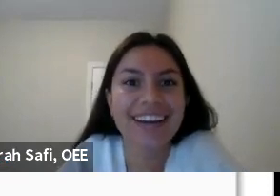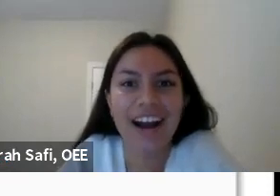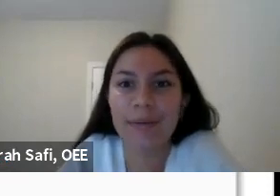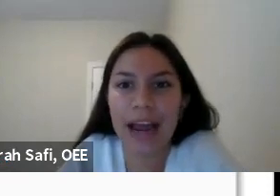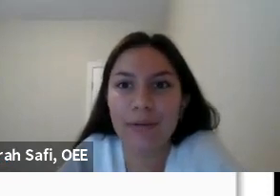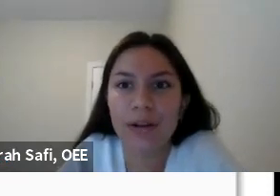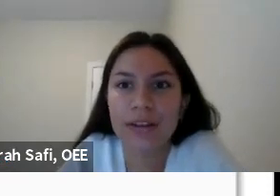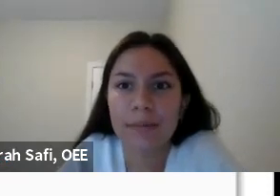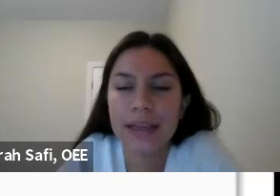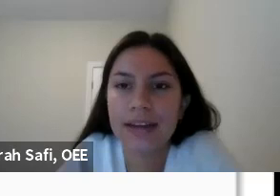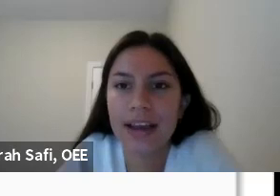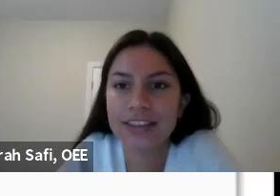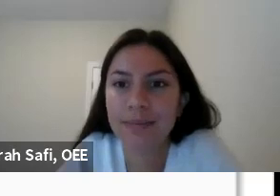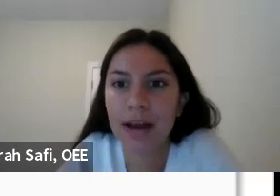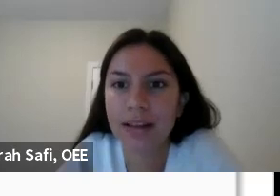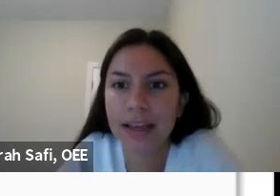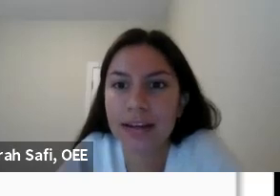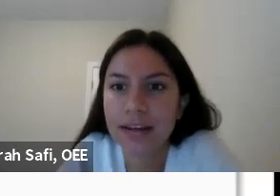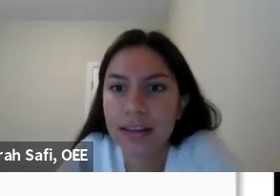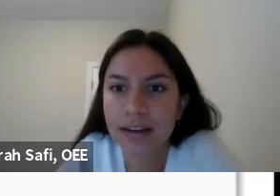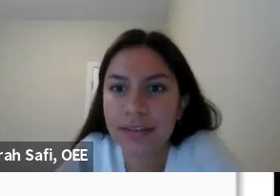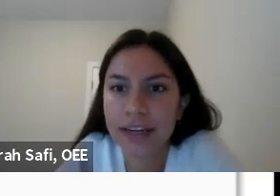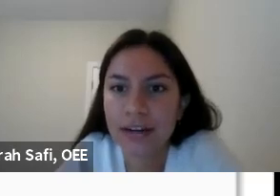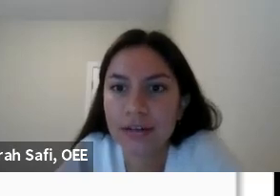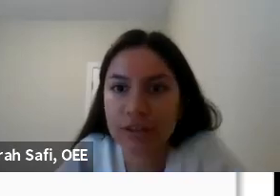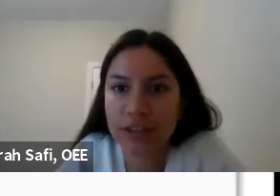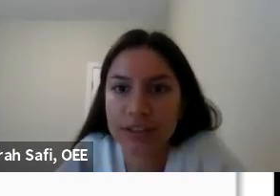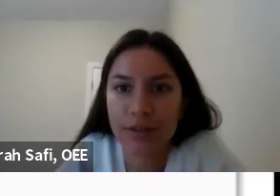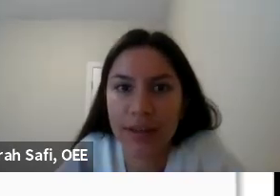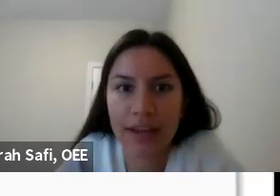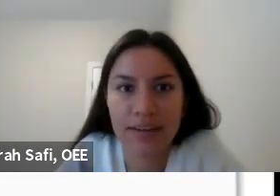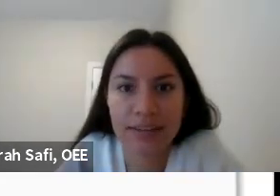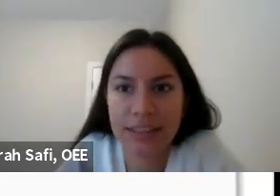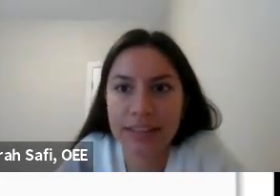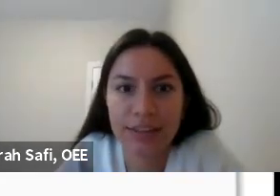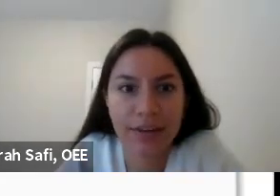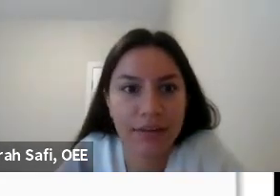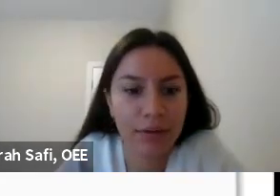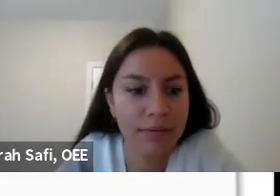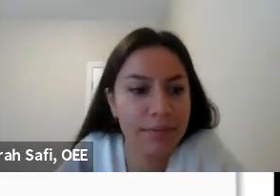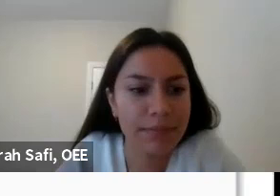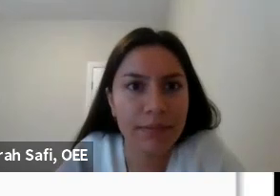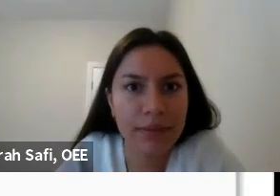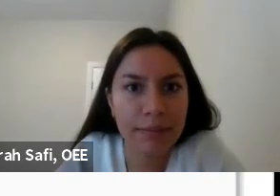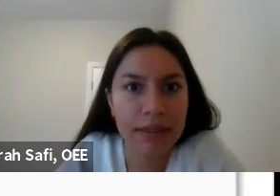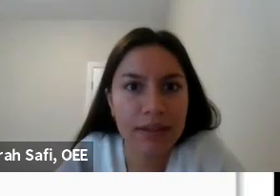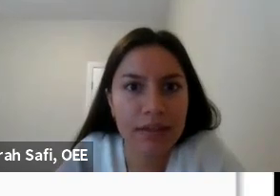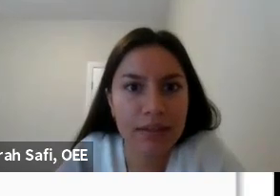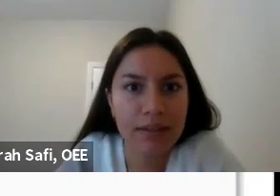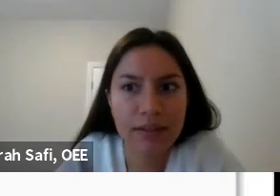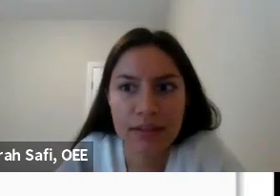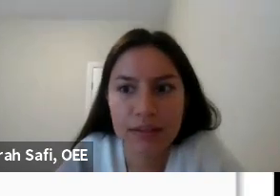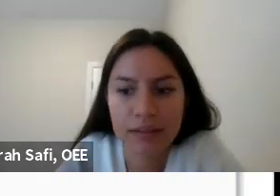today. And I will pin and spotlight their video just so that it's easier for everyone. Let